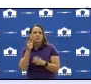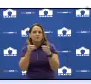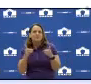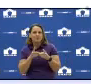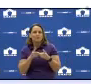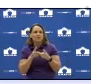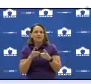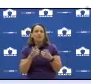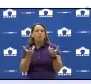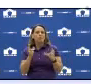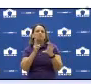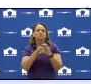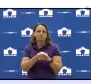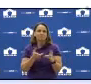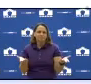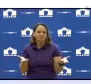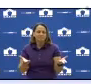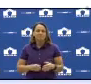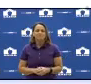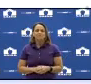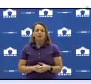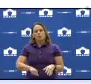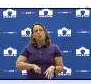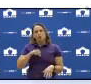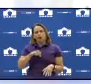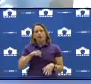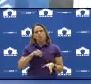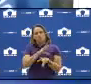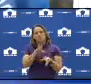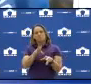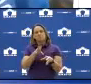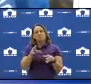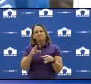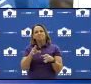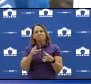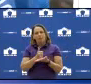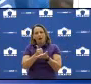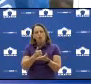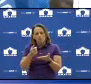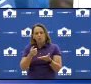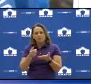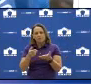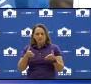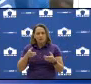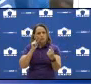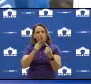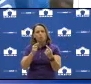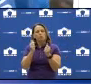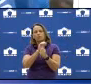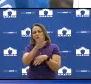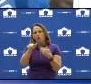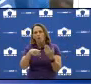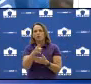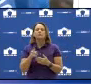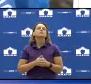happening in our district, and so proud to be part of this journey with all of you. As you